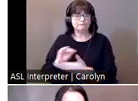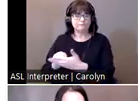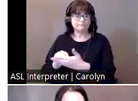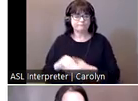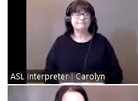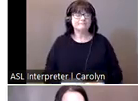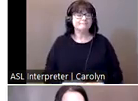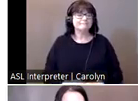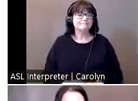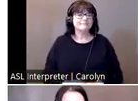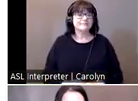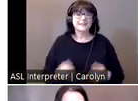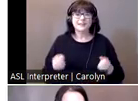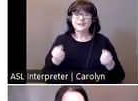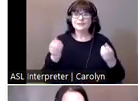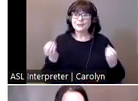So